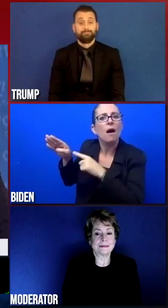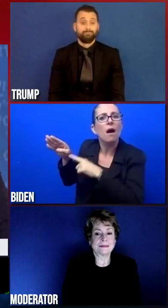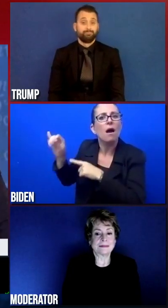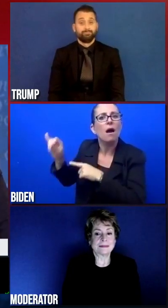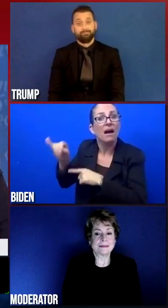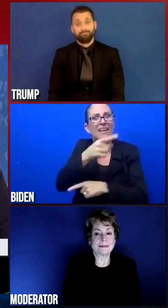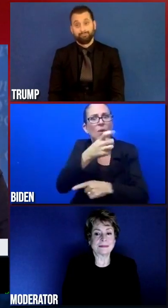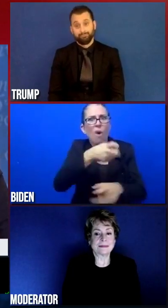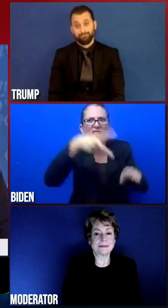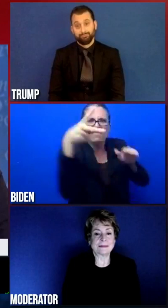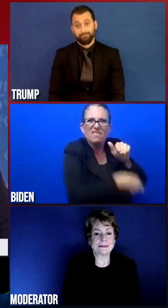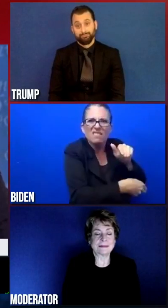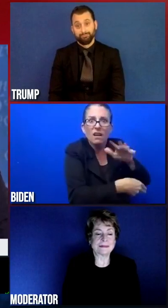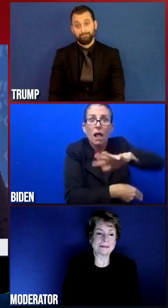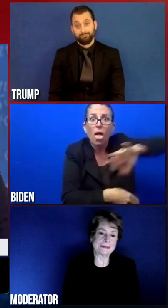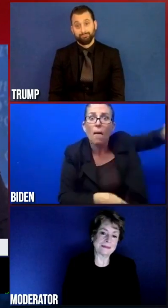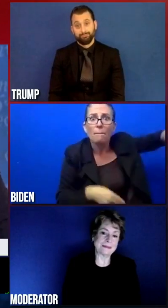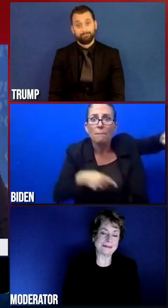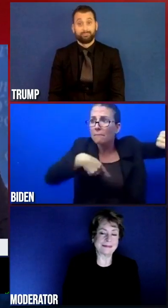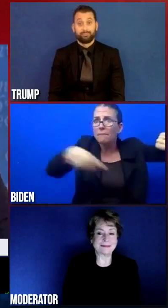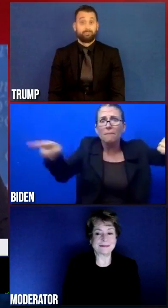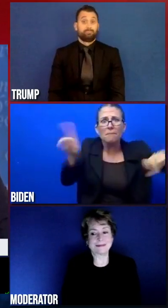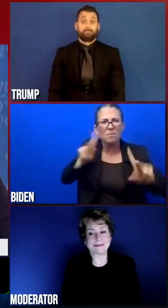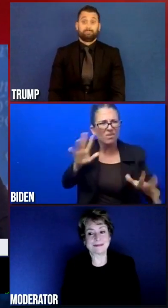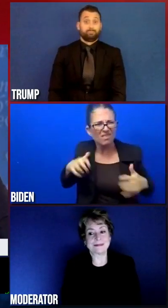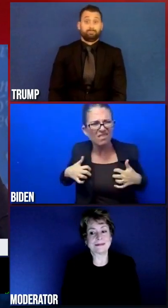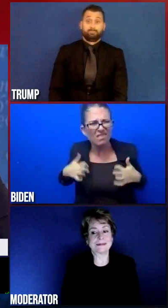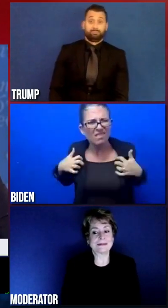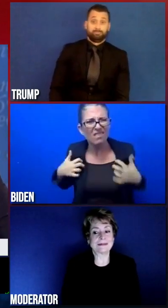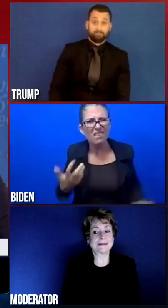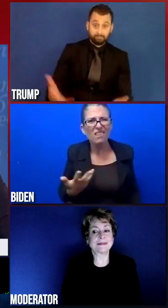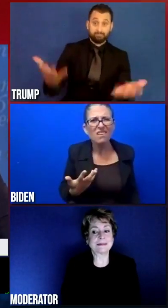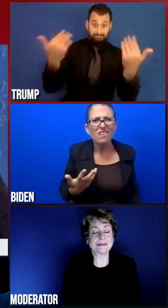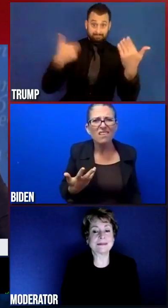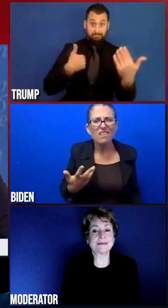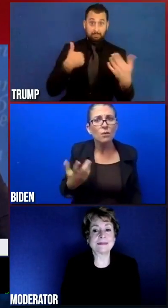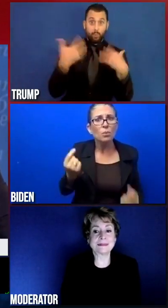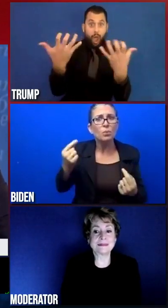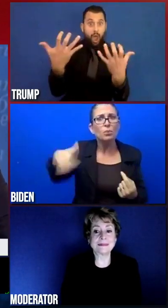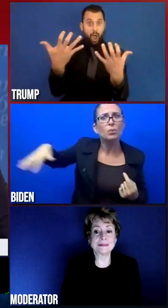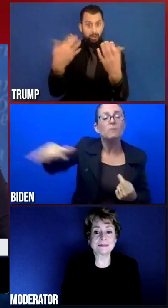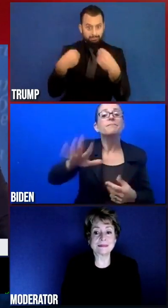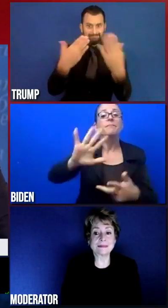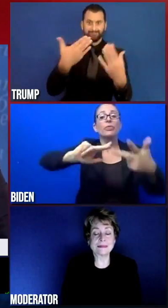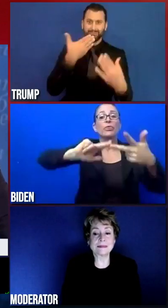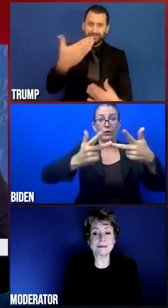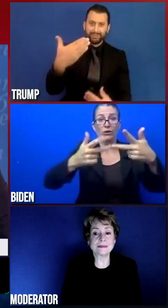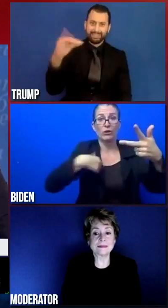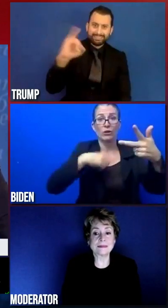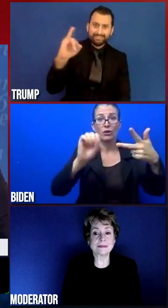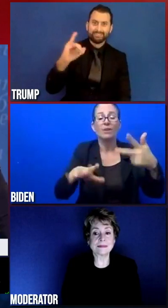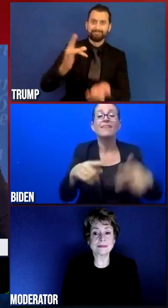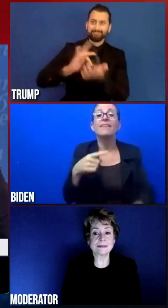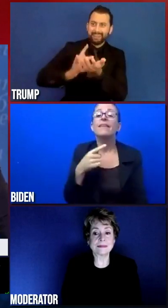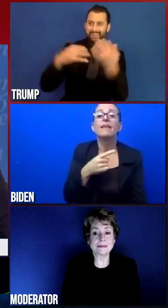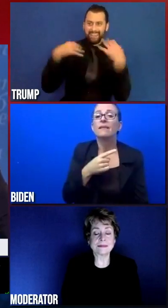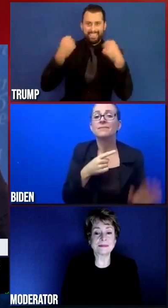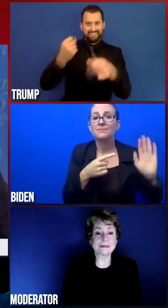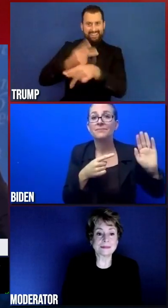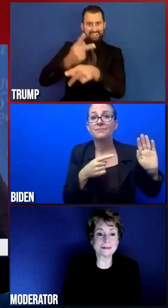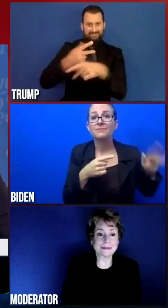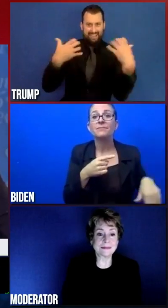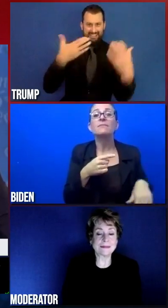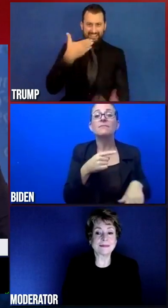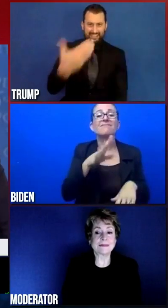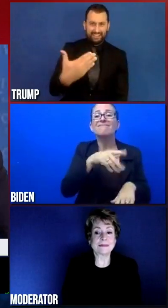it away. No, I want to give them better health care at a much lower price because and by Obamacare the way, he doesn't is know no how. good. He doesn't know how I've to do already that. fixed it. He has never I've offered